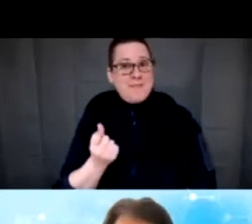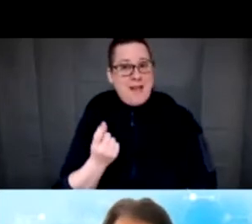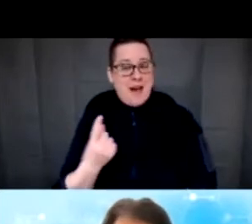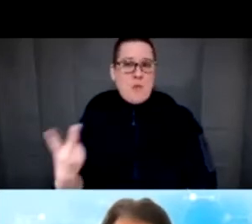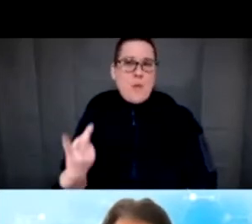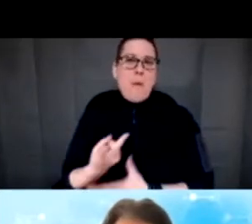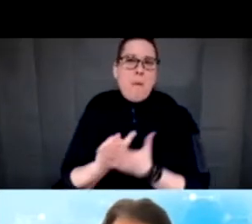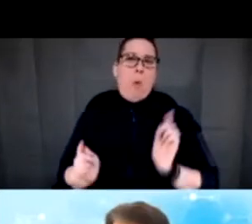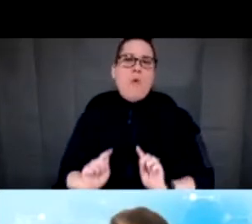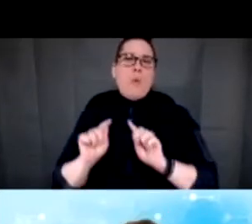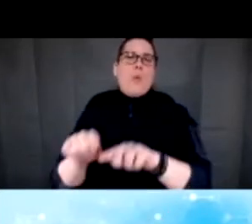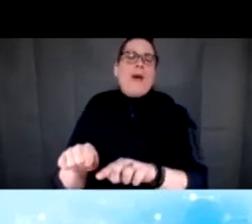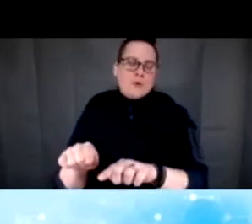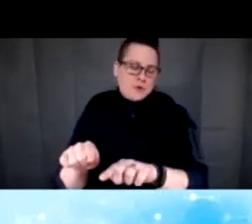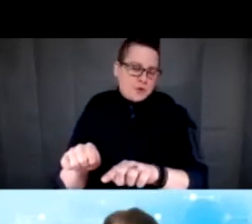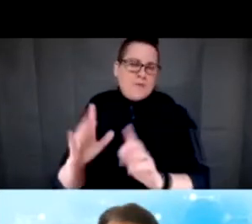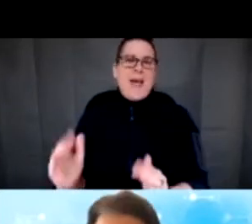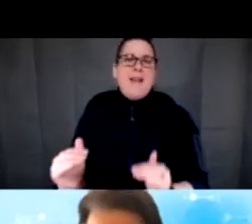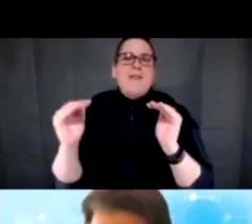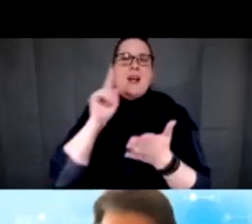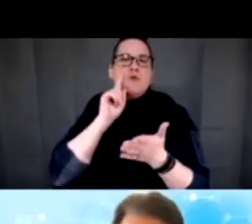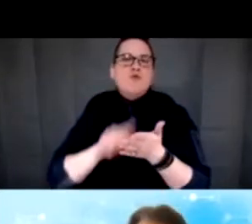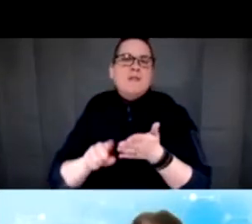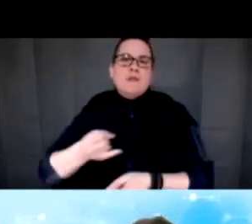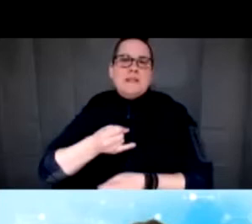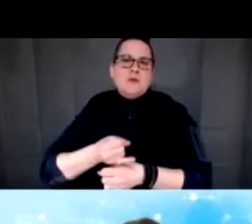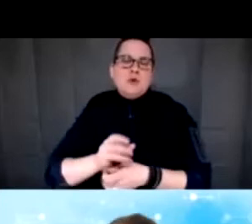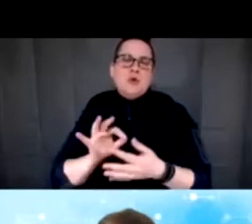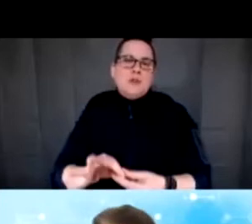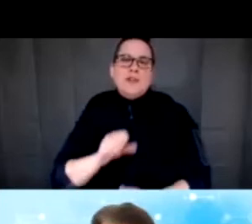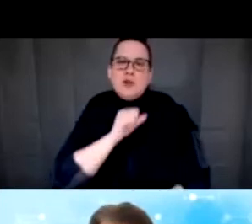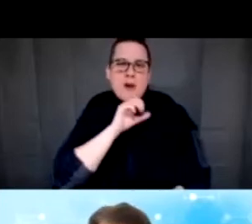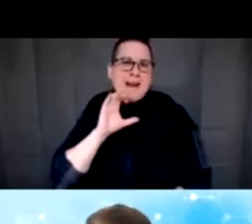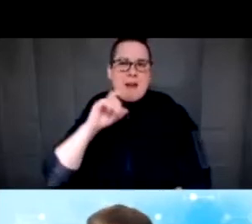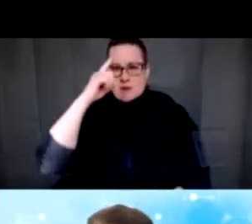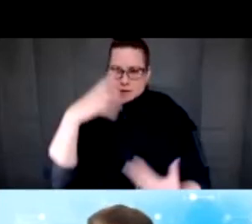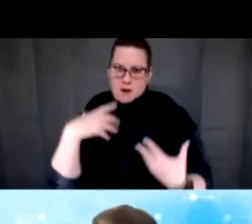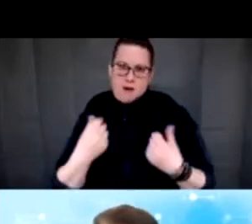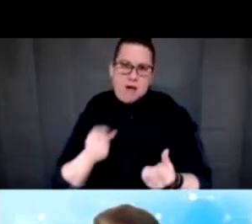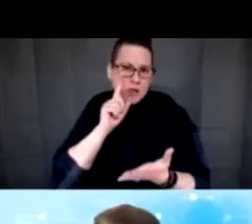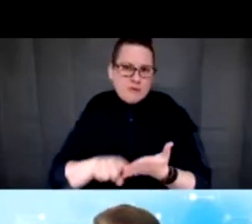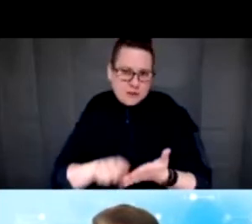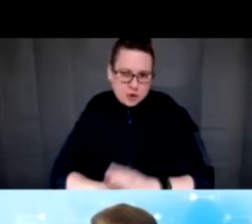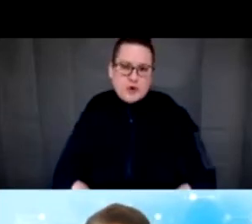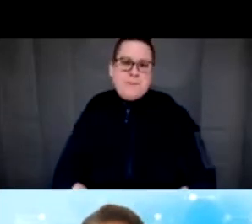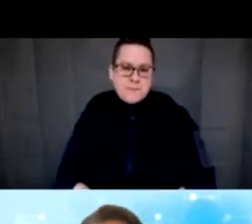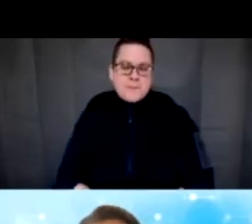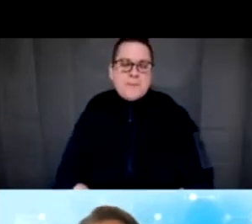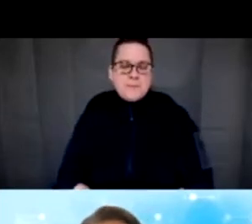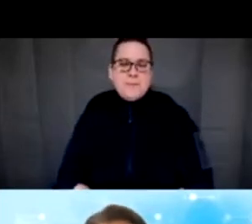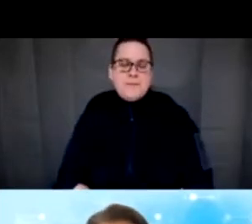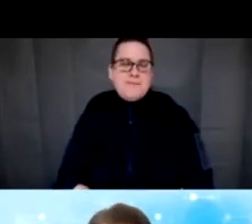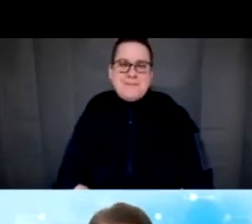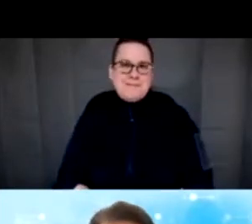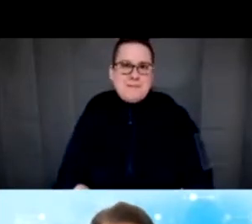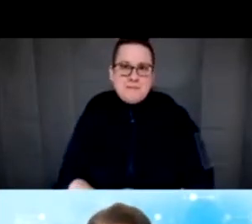both were attending the Advanced Research Institute for Geriatric Mental Health Research, and